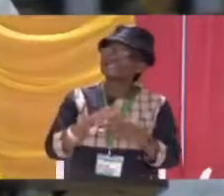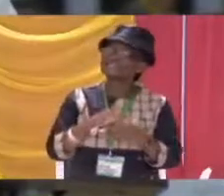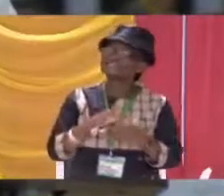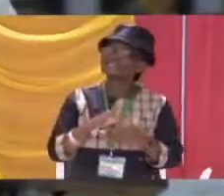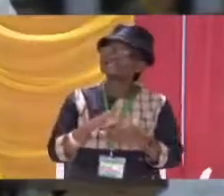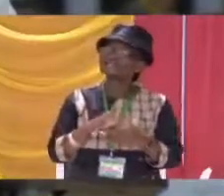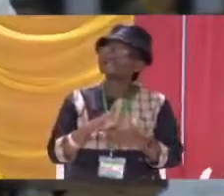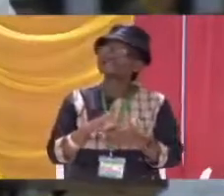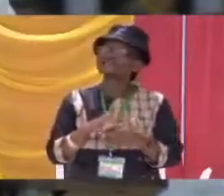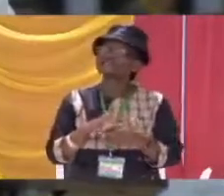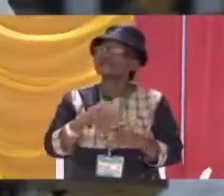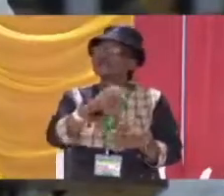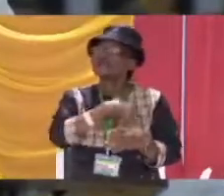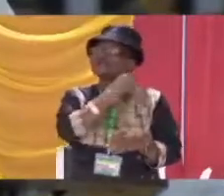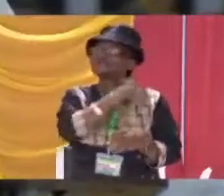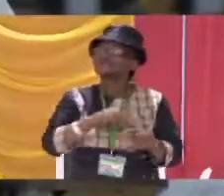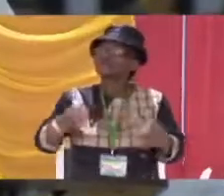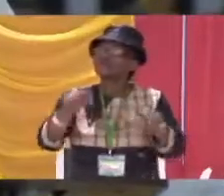hospital.